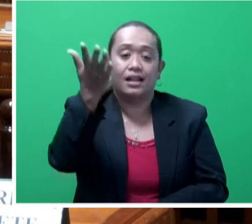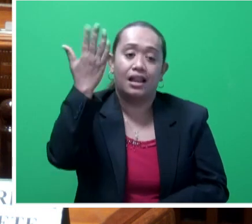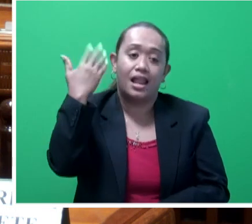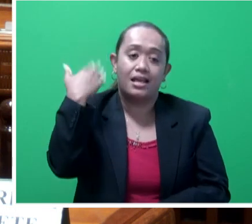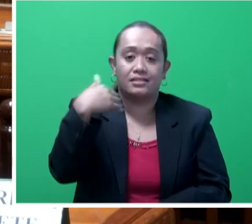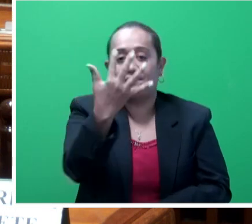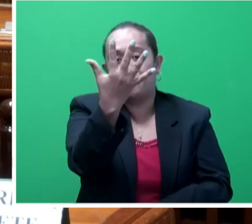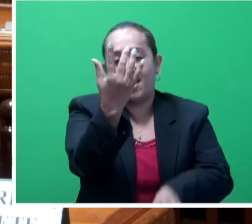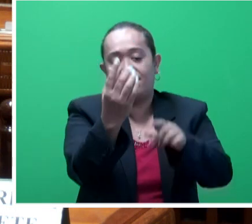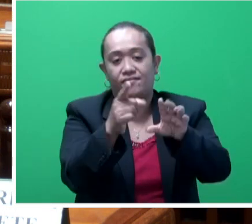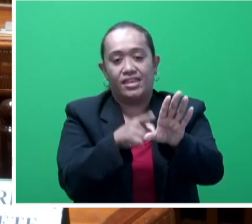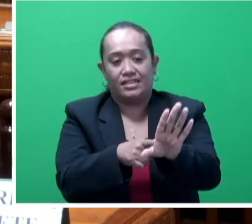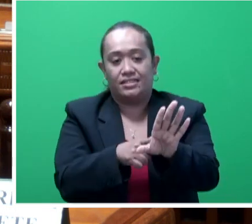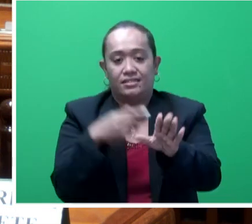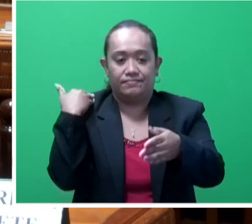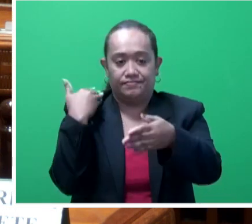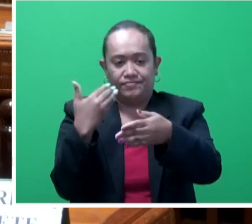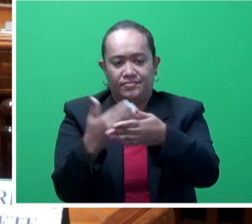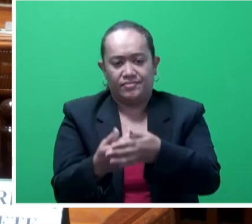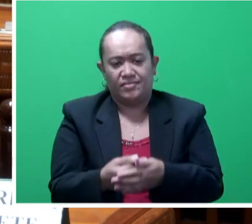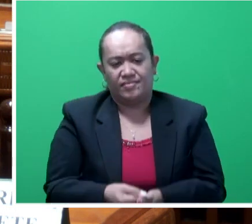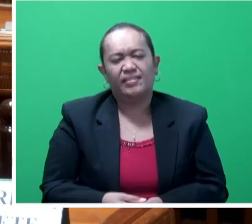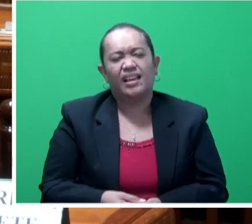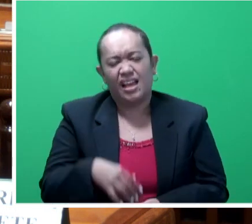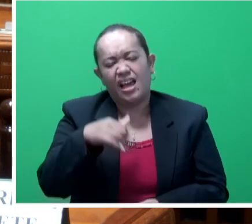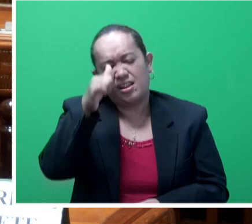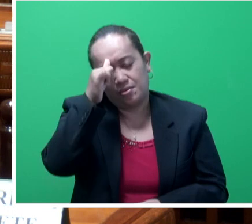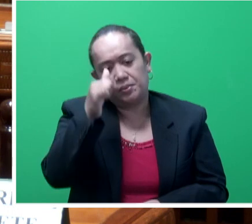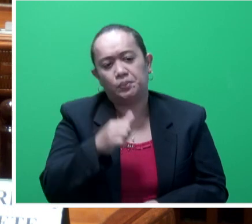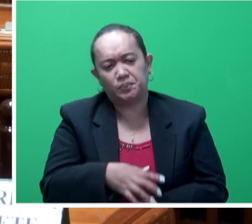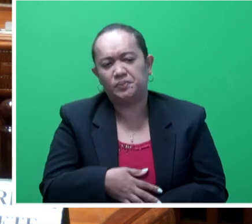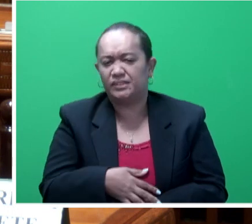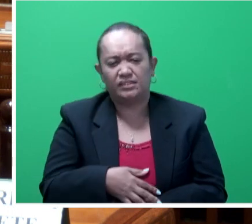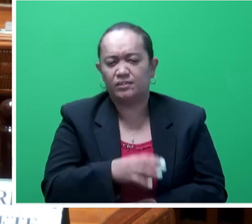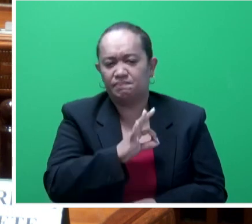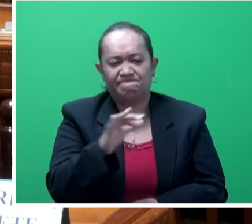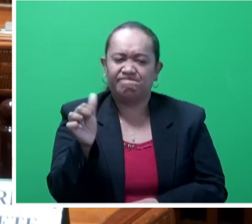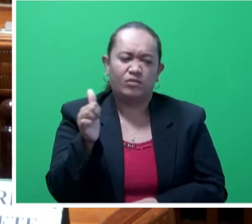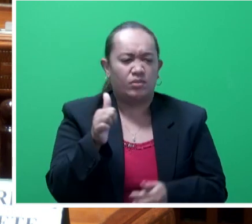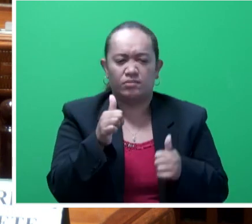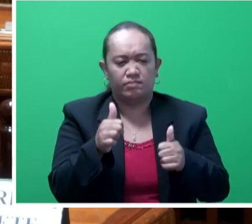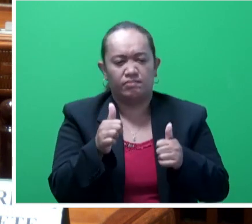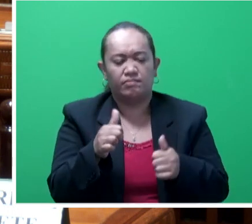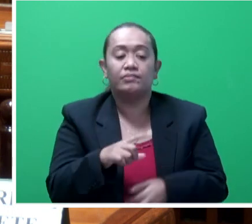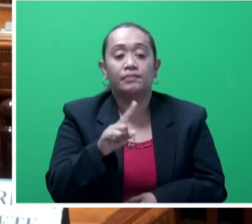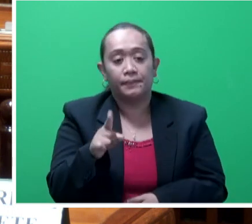years. Most unfortunate, Mr. Speaker, sir, and we can say that it's